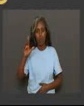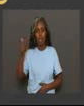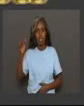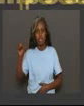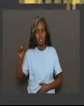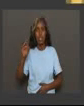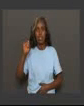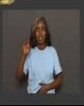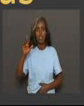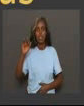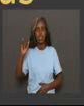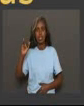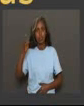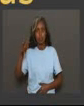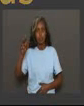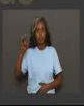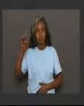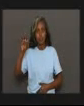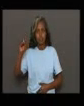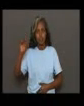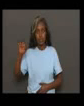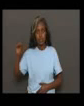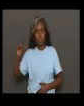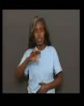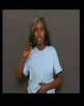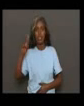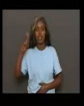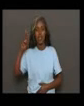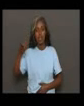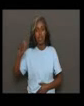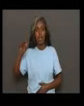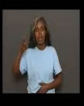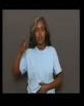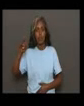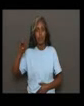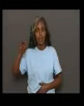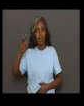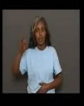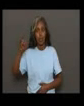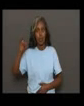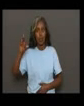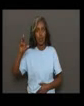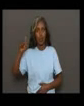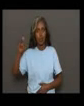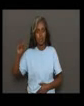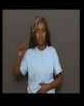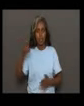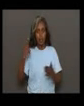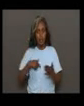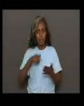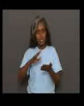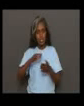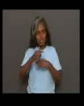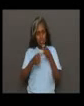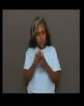ellipses, and hyperbolas. We will begin by discussing right circular